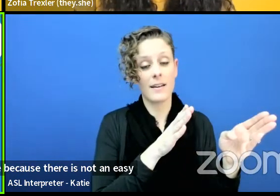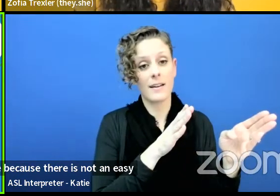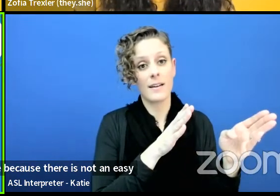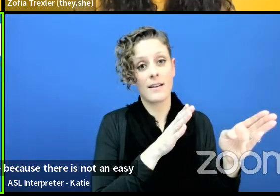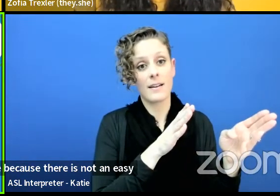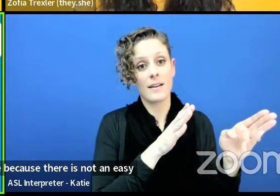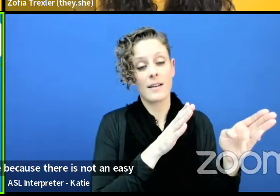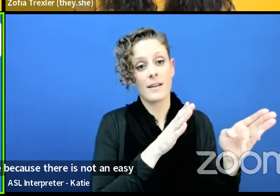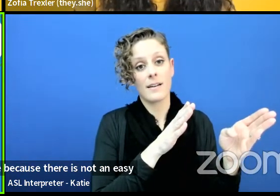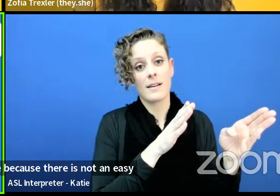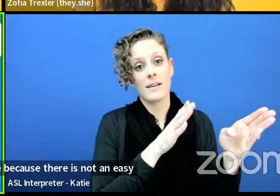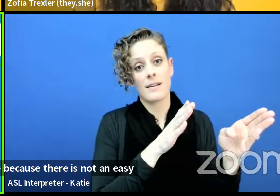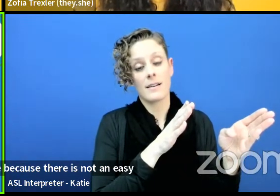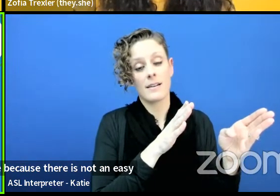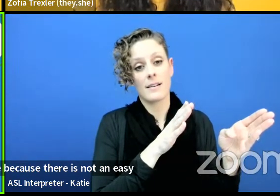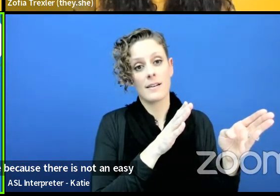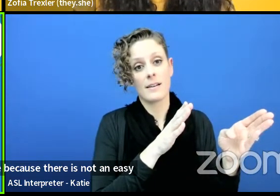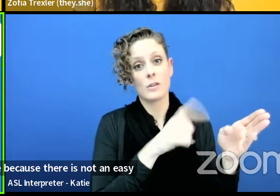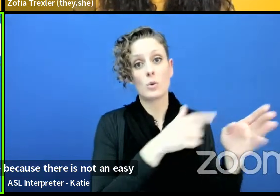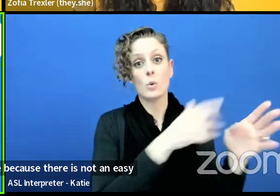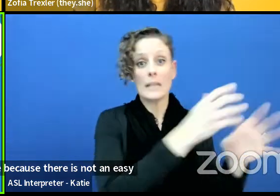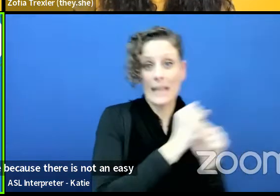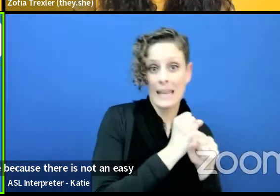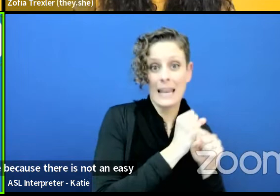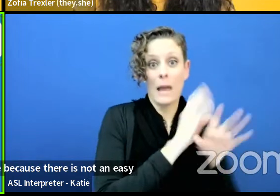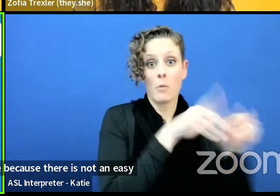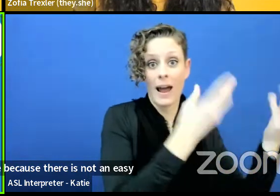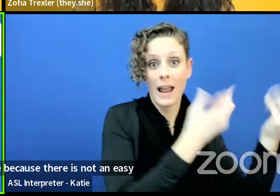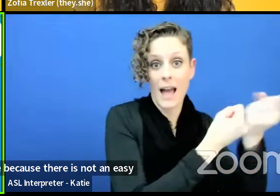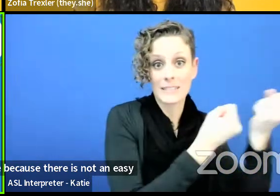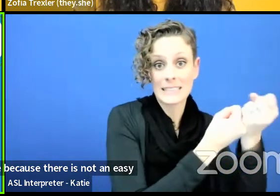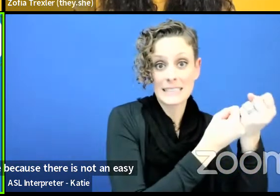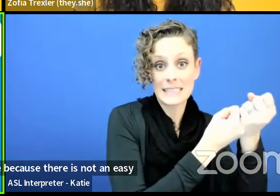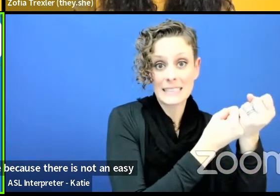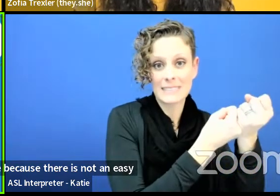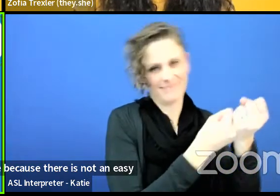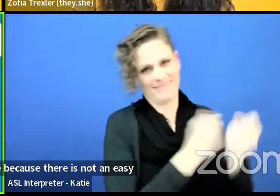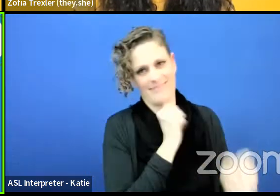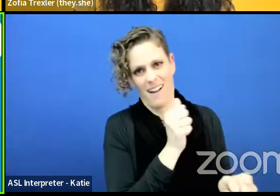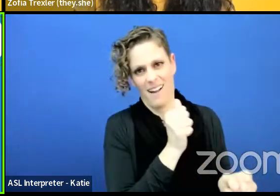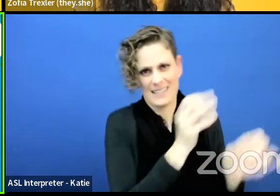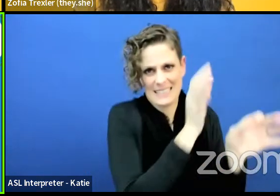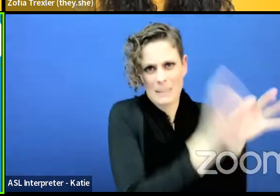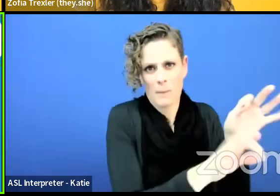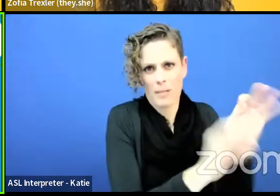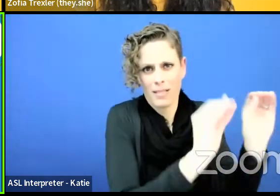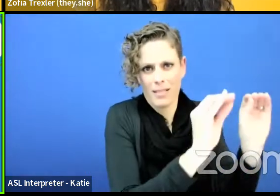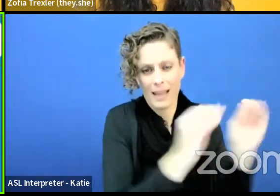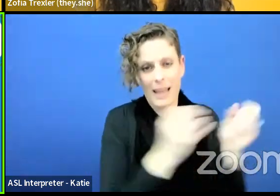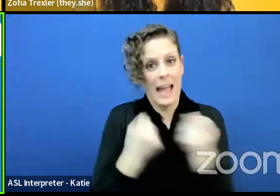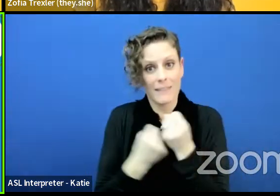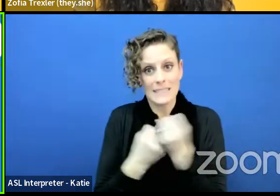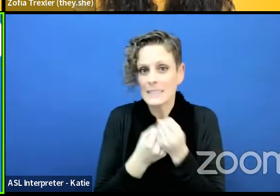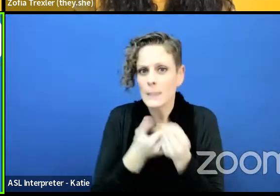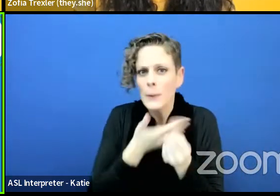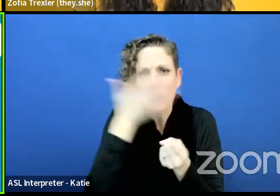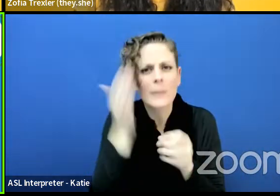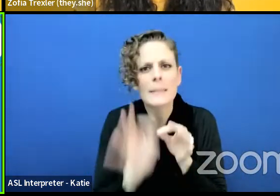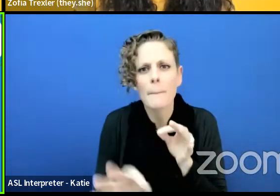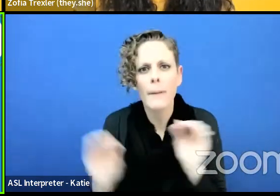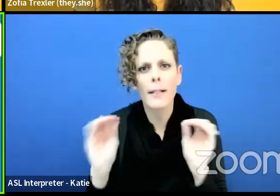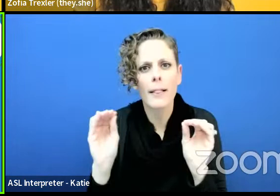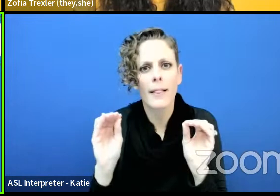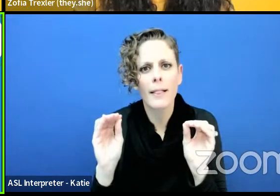and provide advocacy on a simple level. There's nothing simple about advocacy,